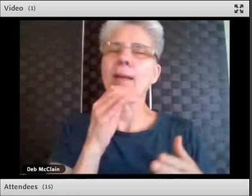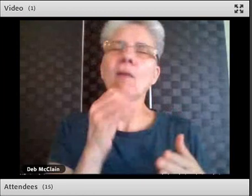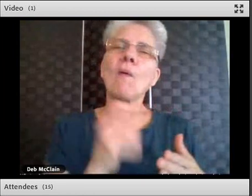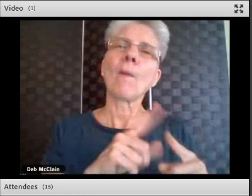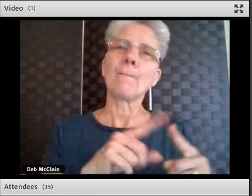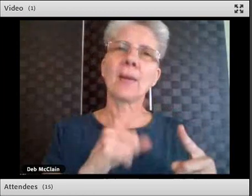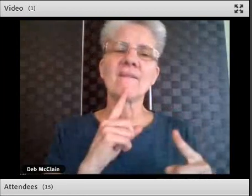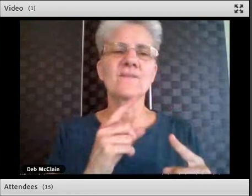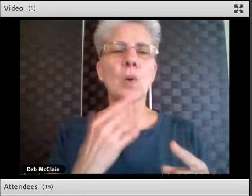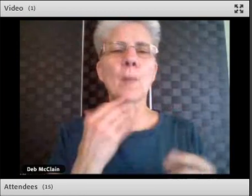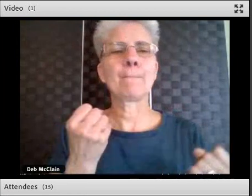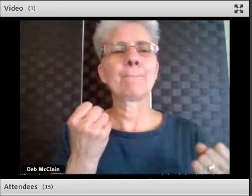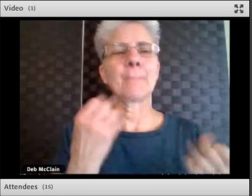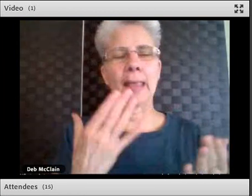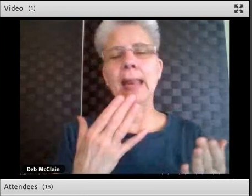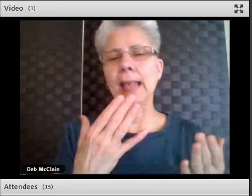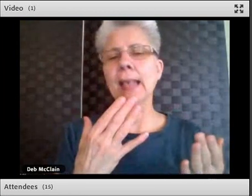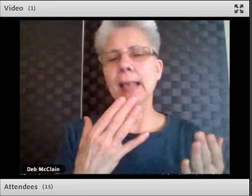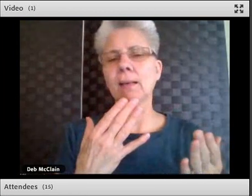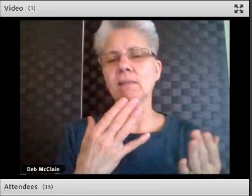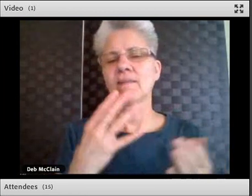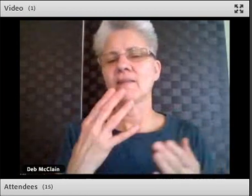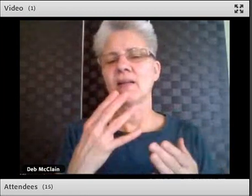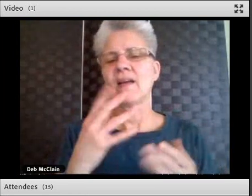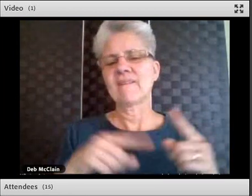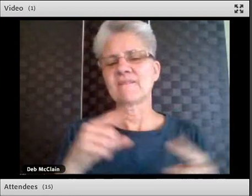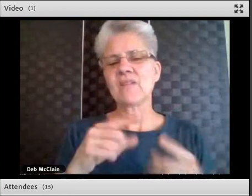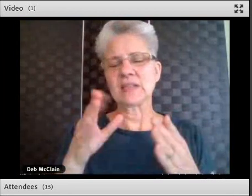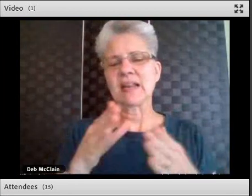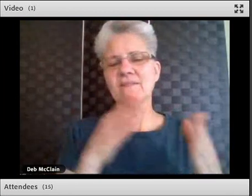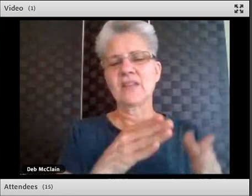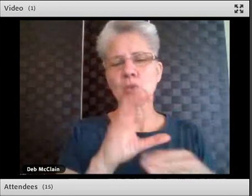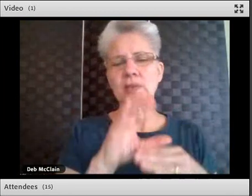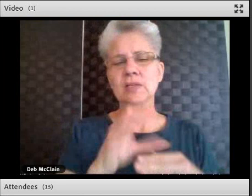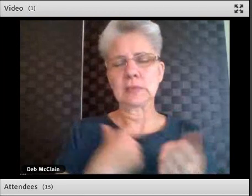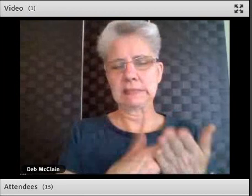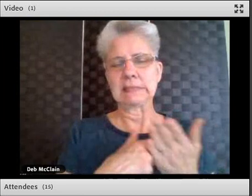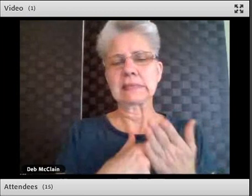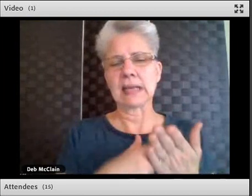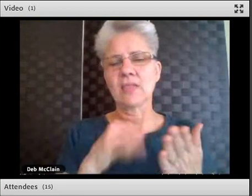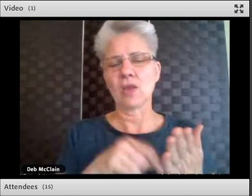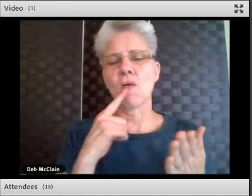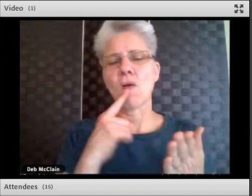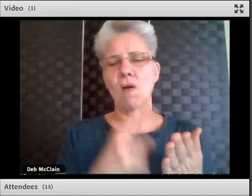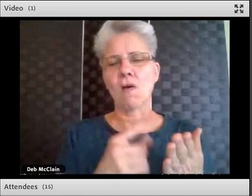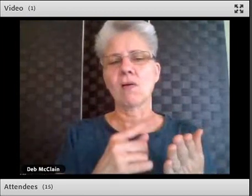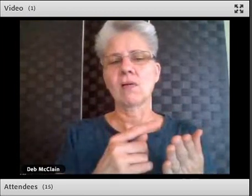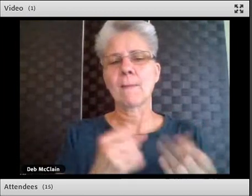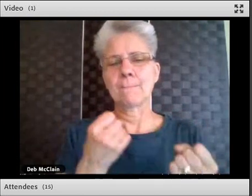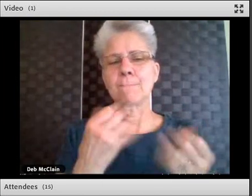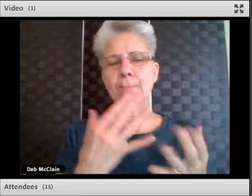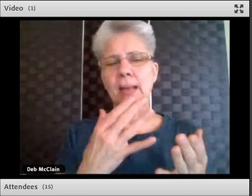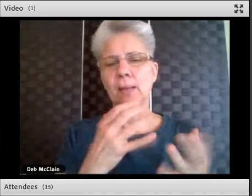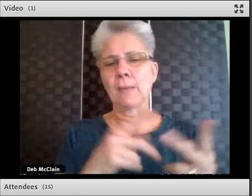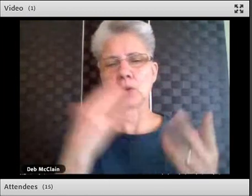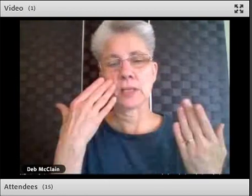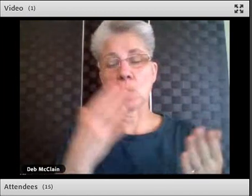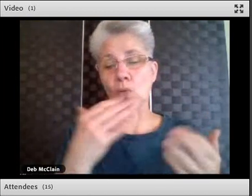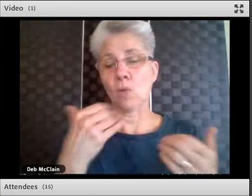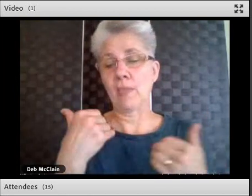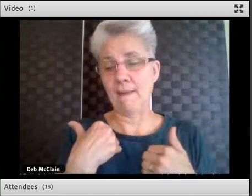of them, but for a good number of the various individual conditions that we're discussing, there are going to be a fair number of people who don't know